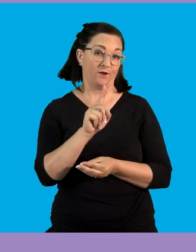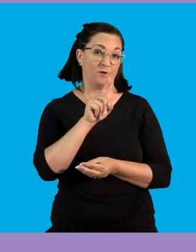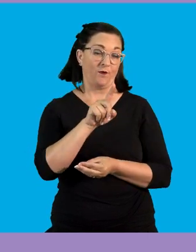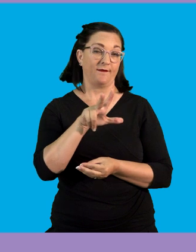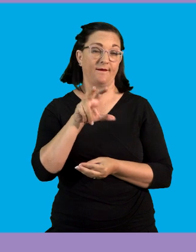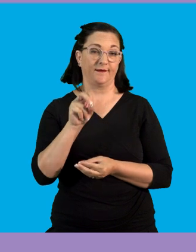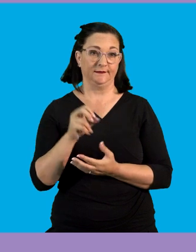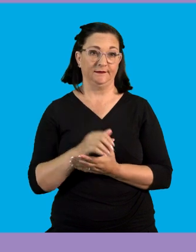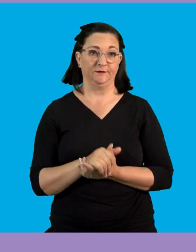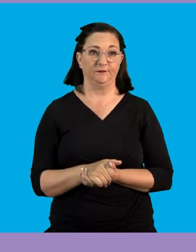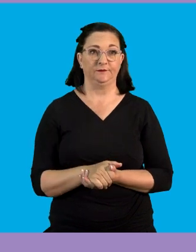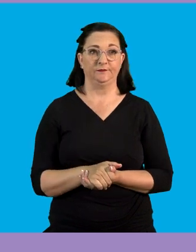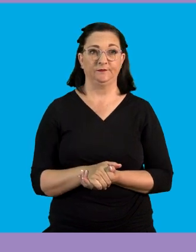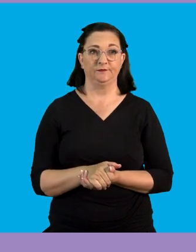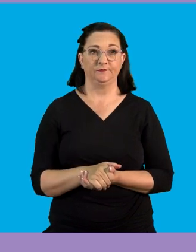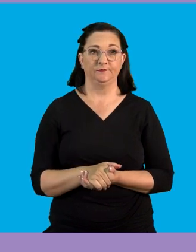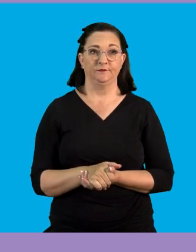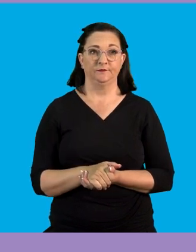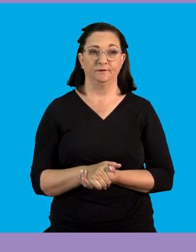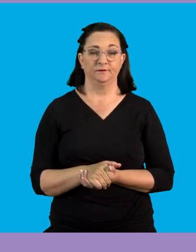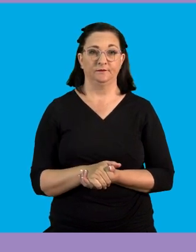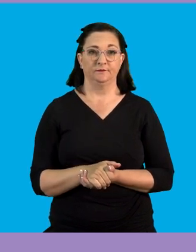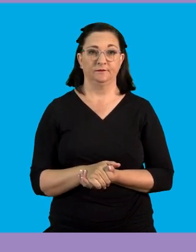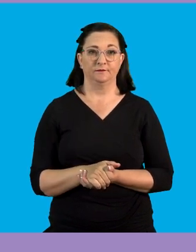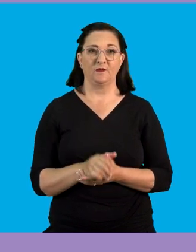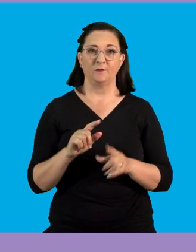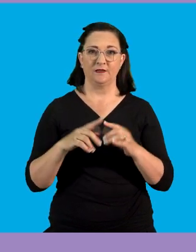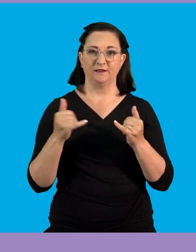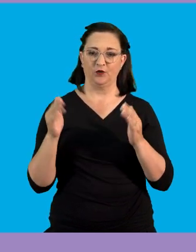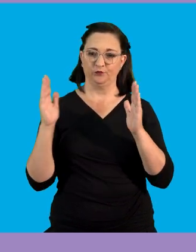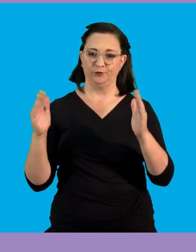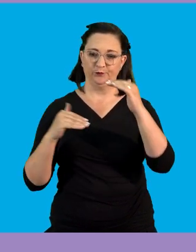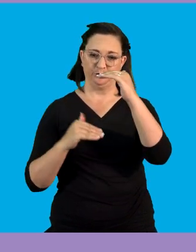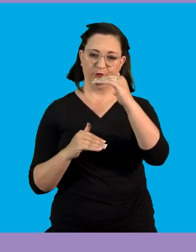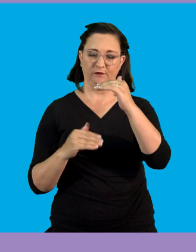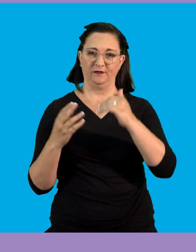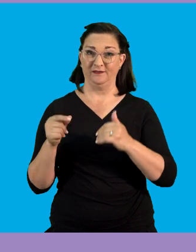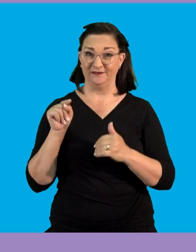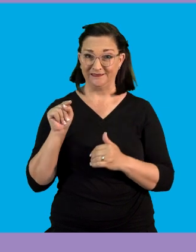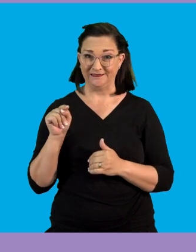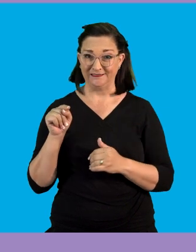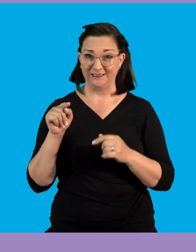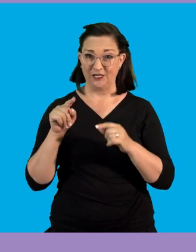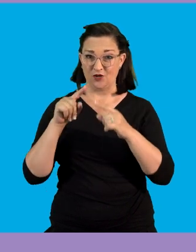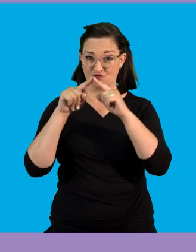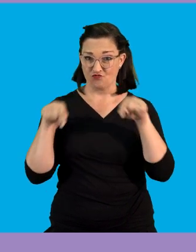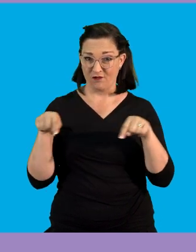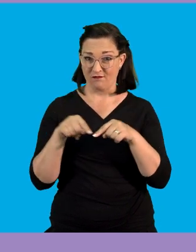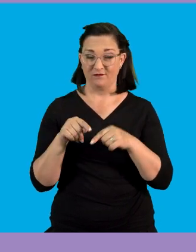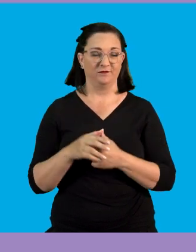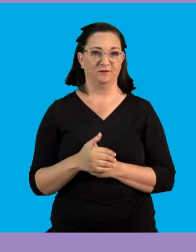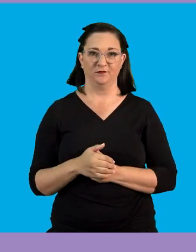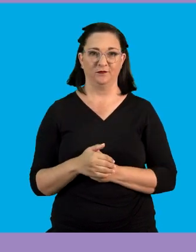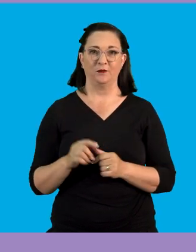know that the sum of the angles of a triangle equals 180. But then they give us a 4-sided shape,